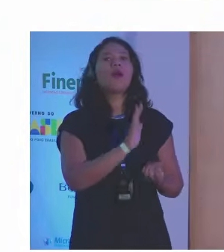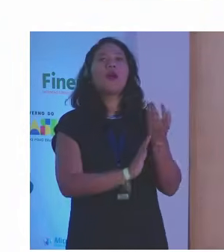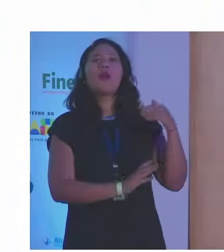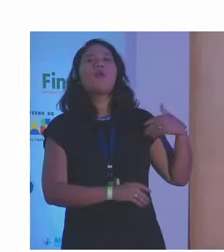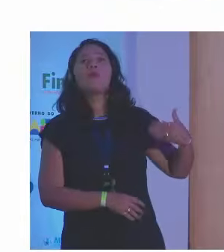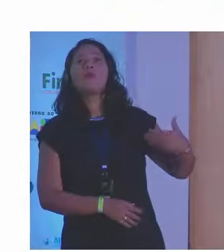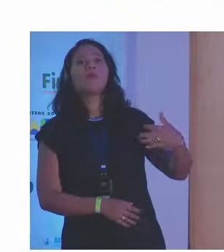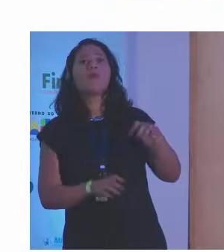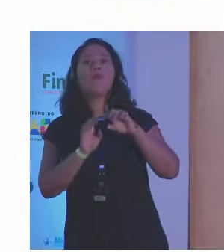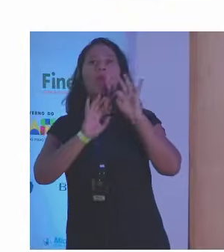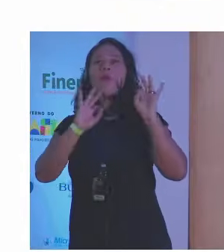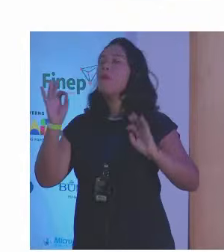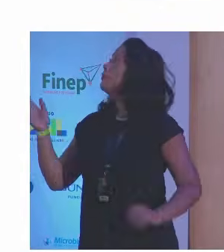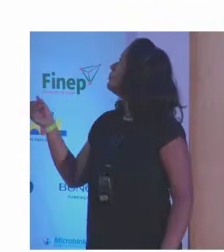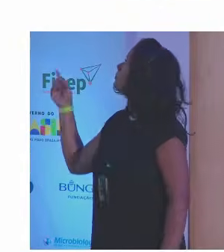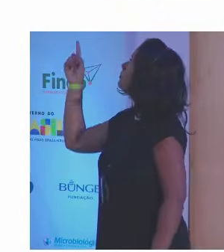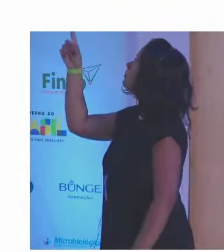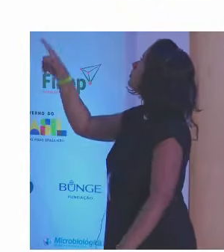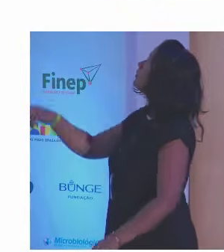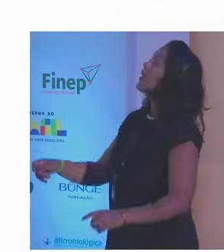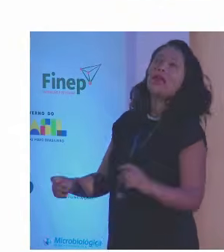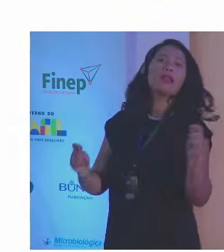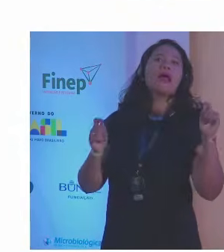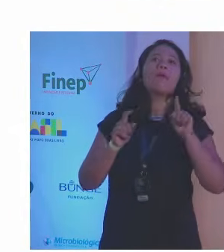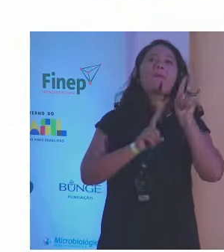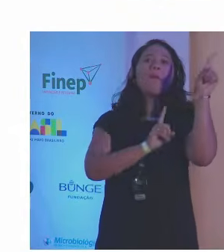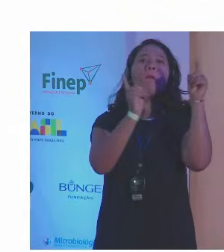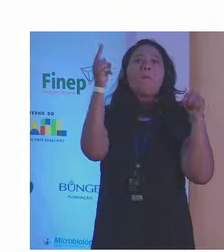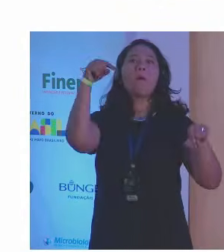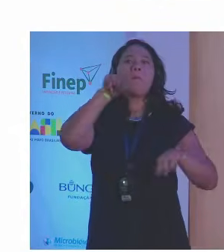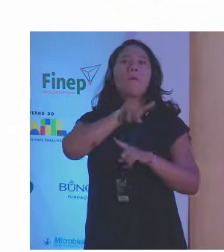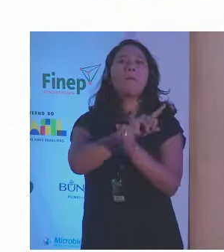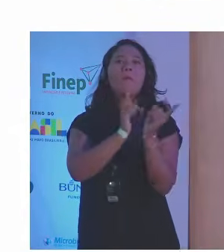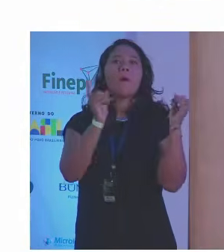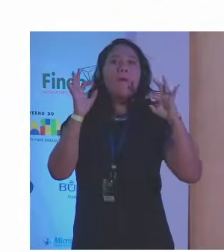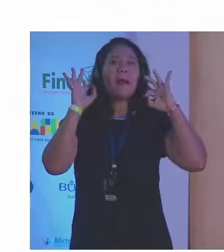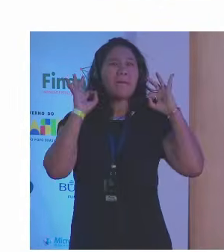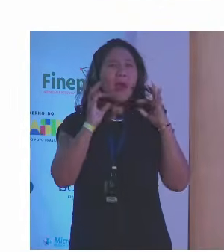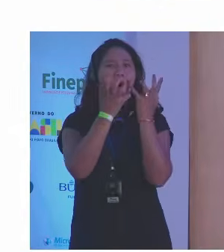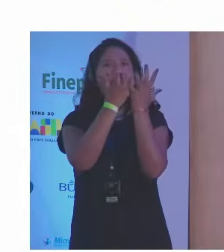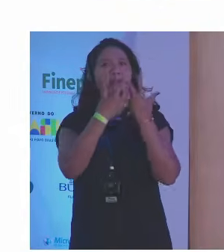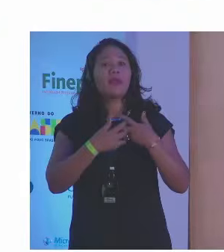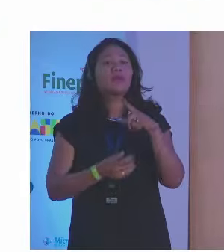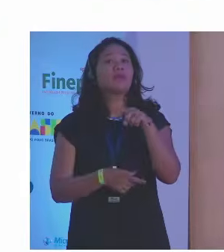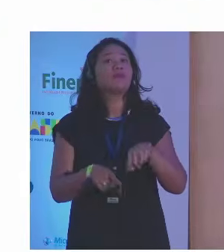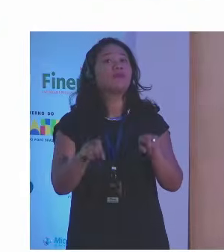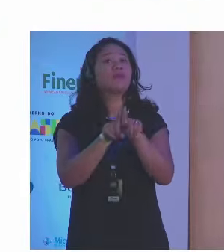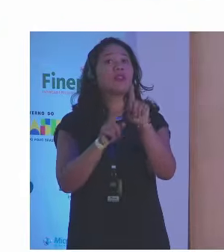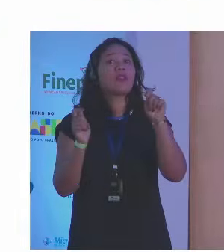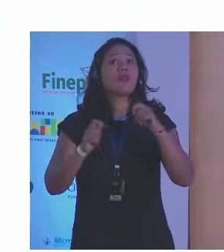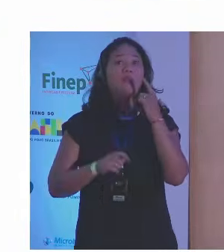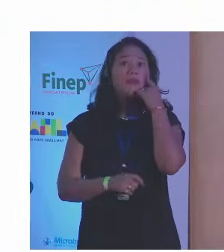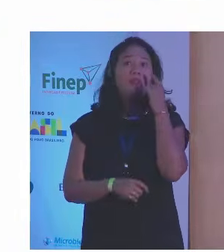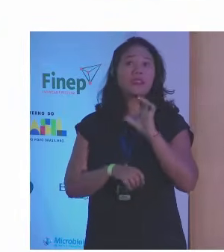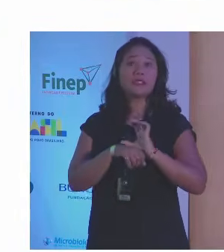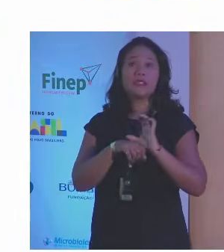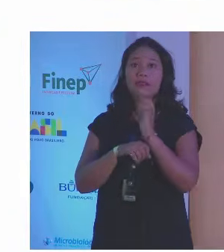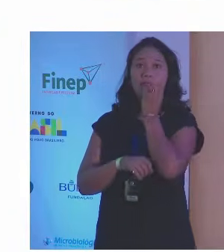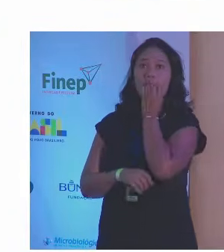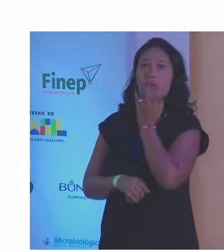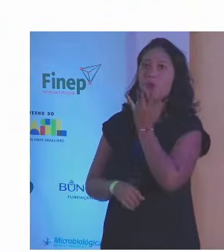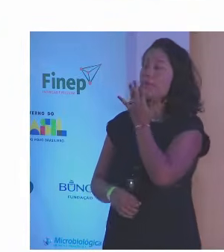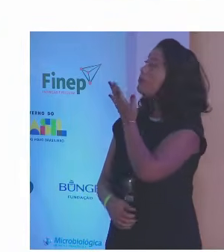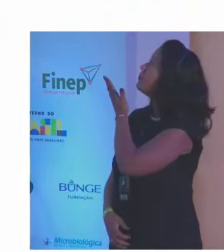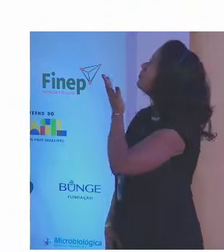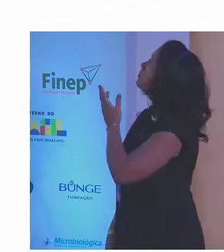and I could do that, etc. It was incredibly complex. But you see here this gray area with my colleague from the Met